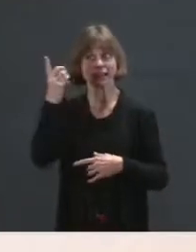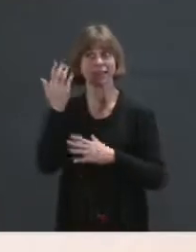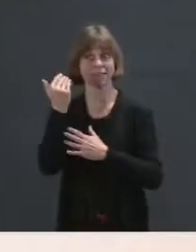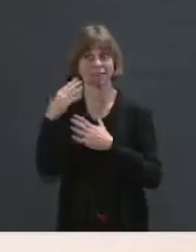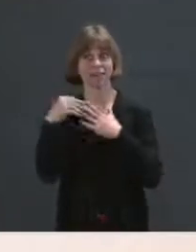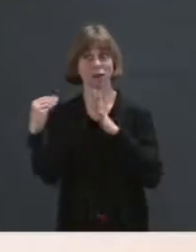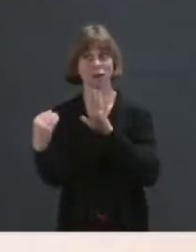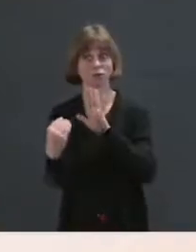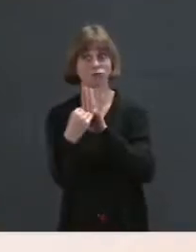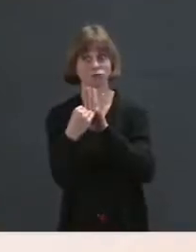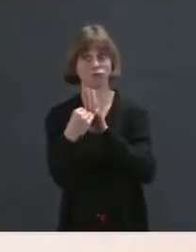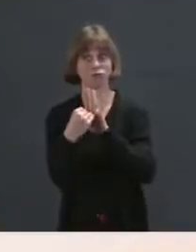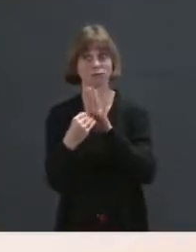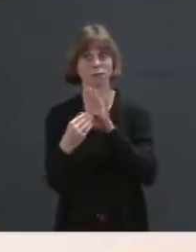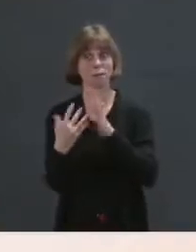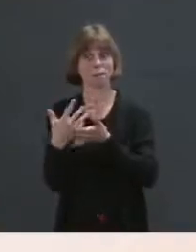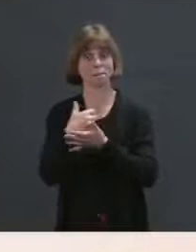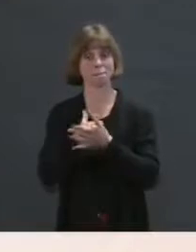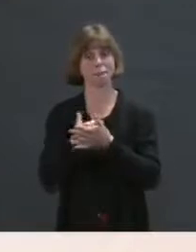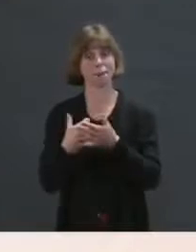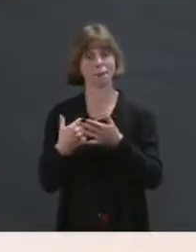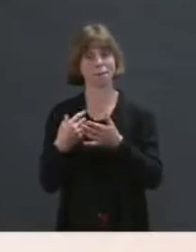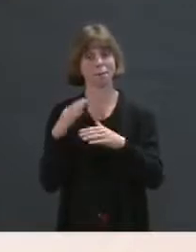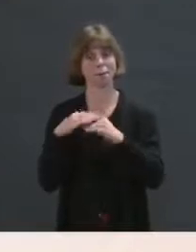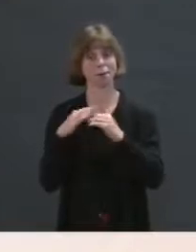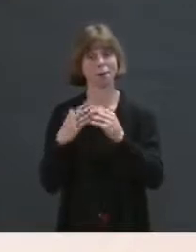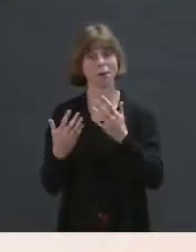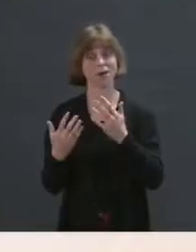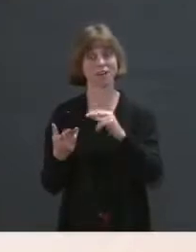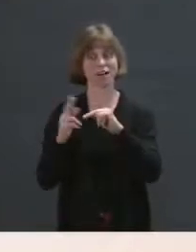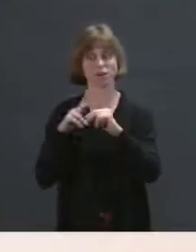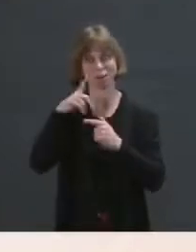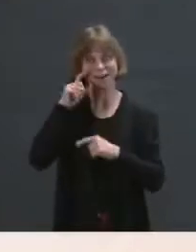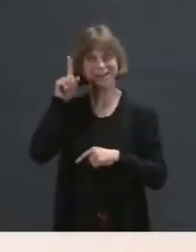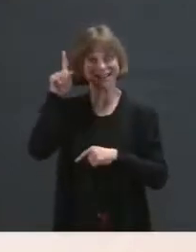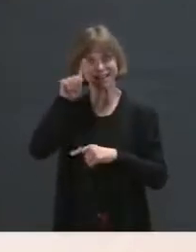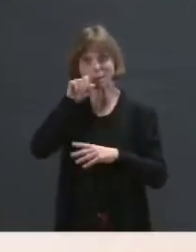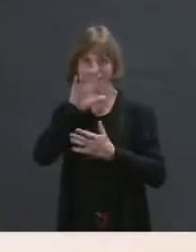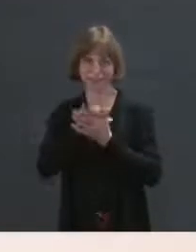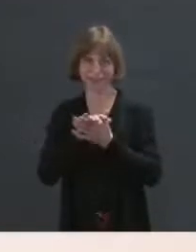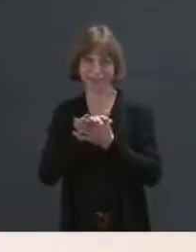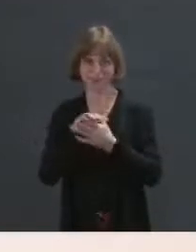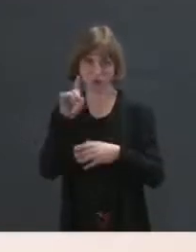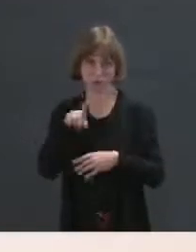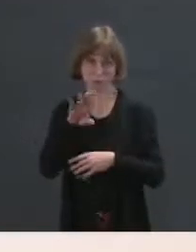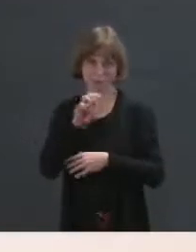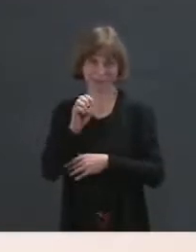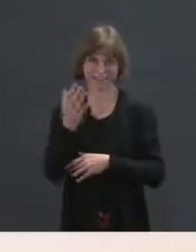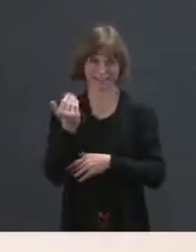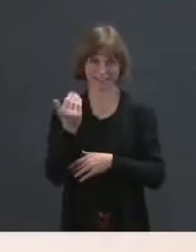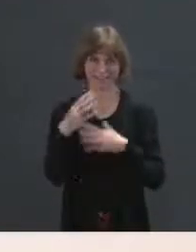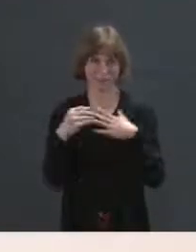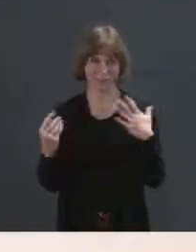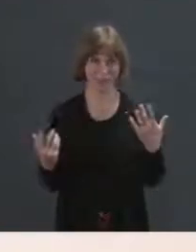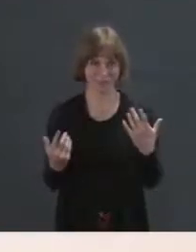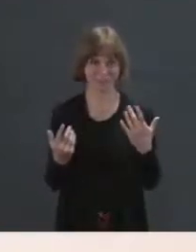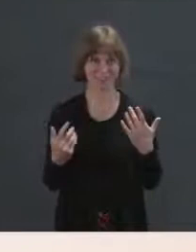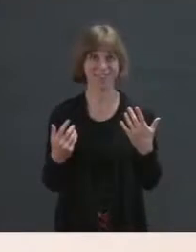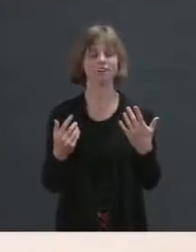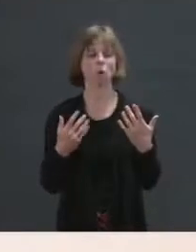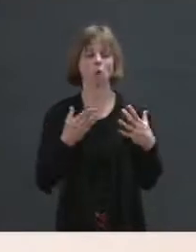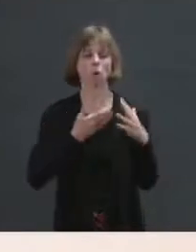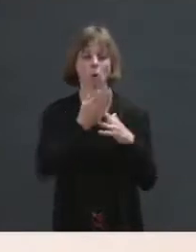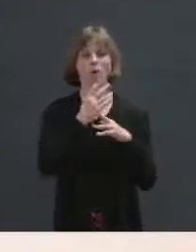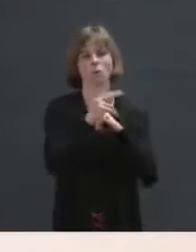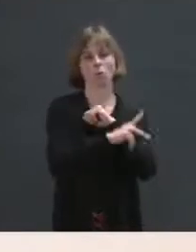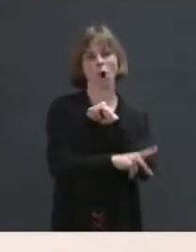wage, an increase in his package because that's what he believes the increase should be. As you know, is working its way through a parliamentary process at